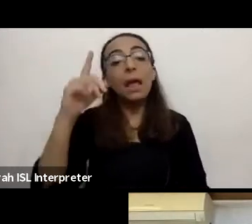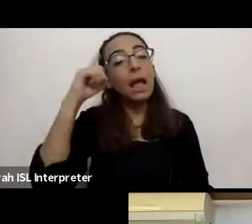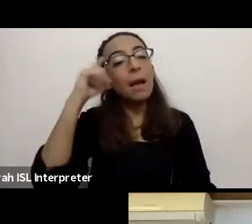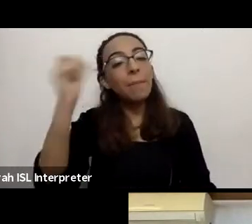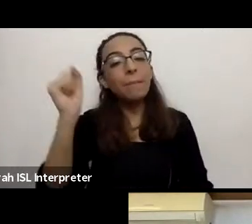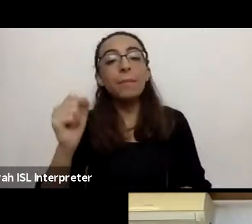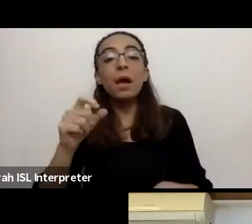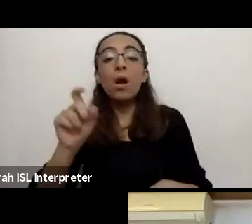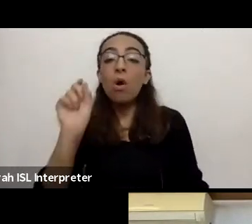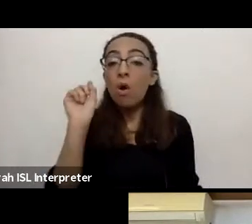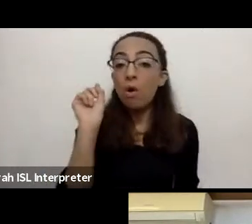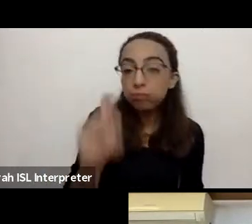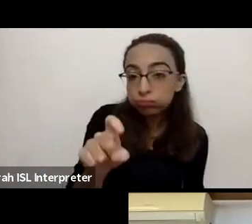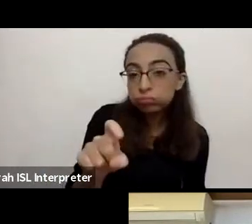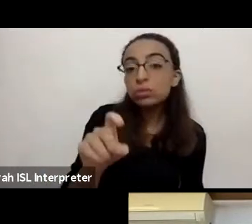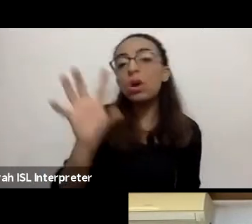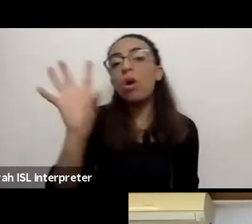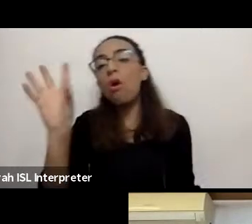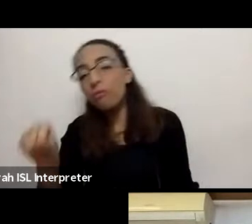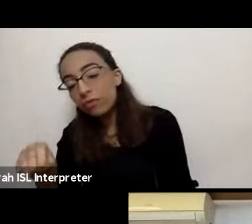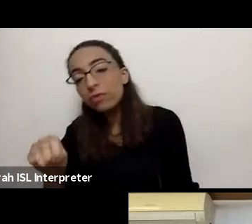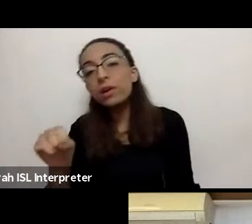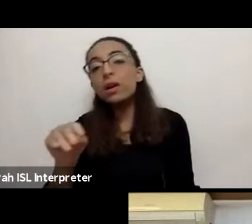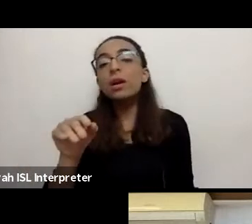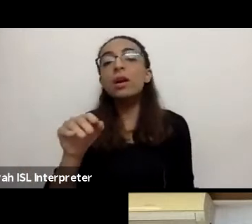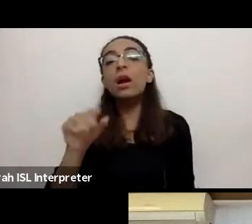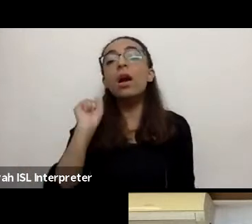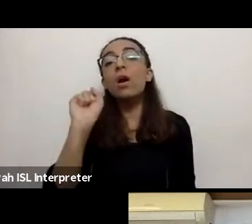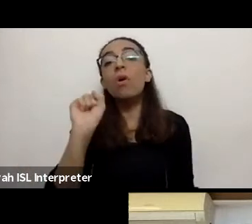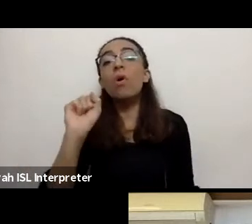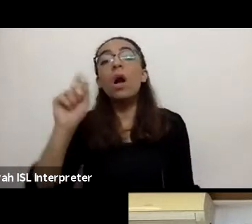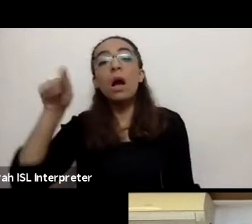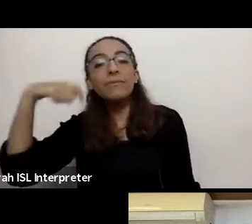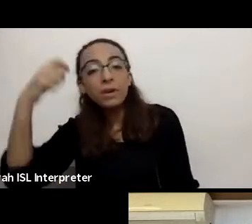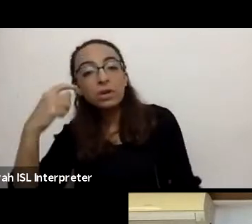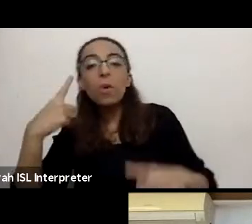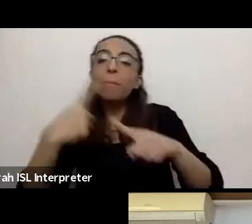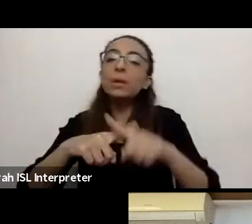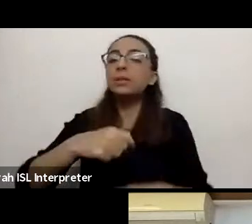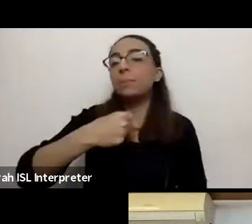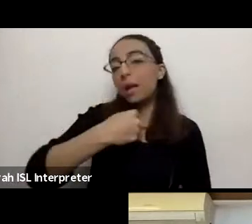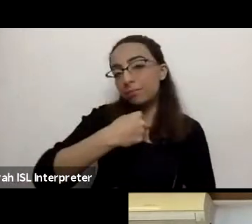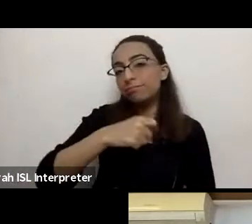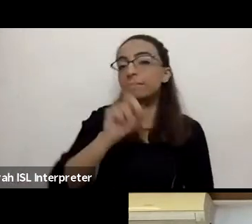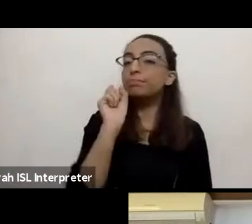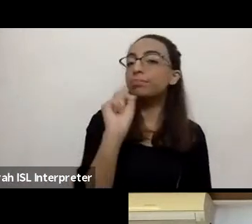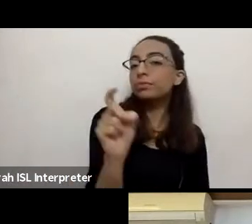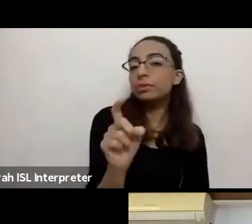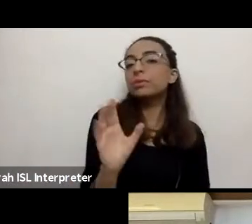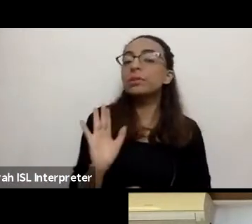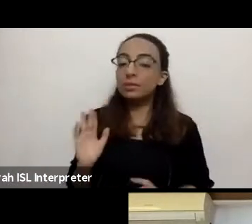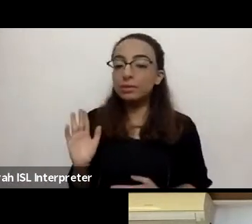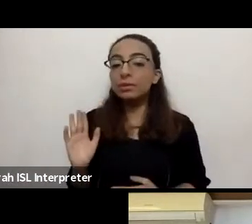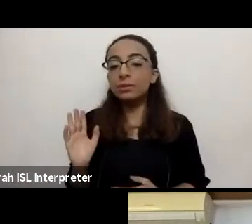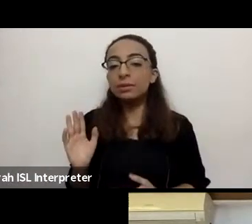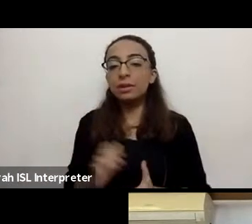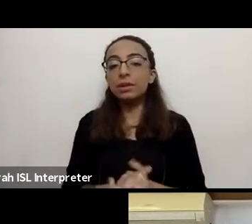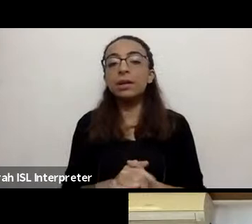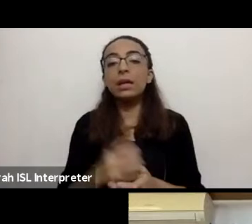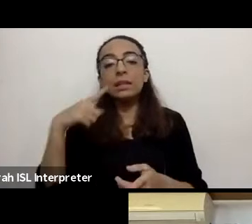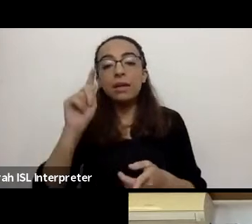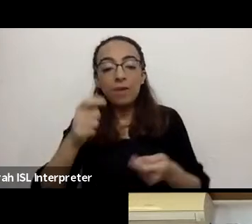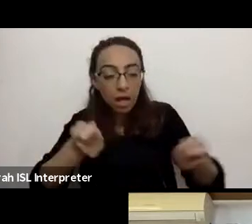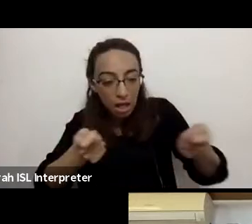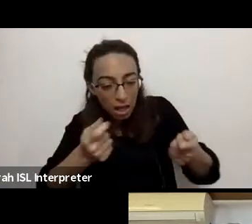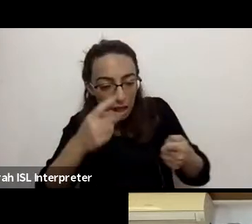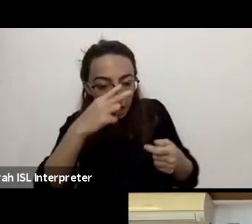of switching on and off both your video as well as your audio. Request you to please have a look at